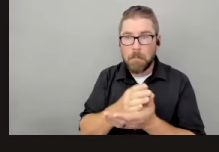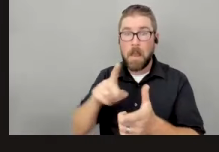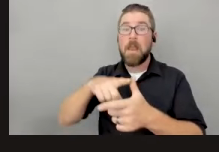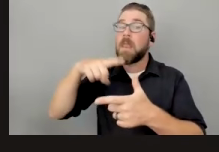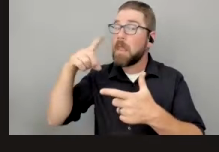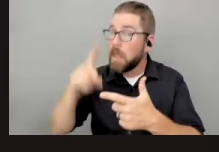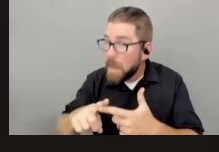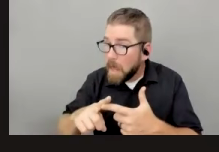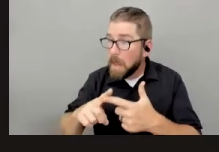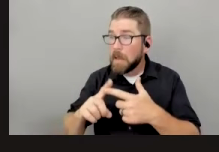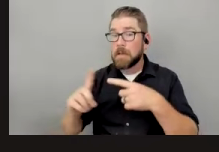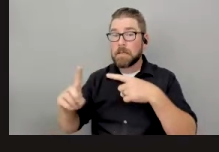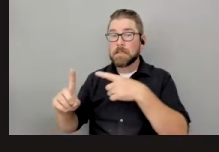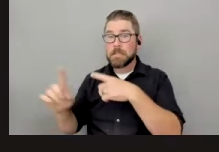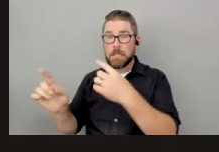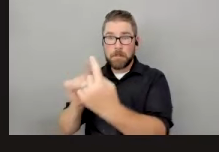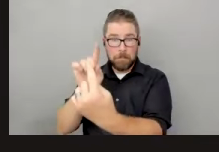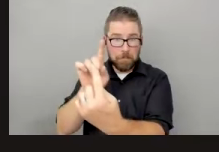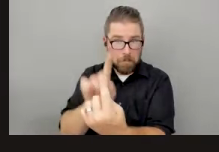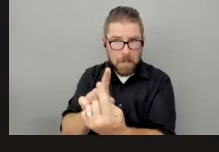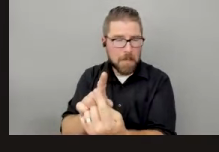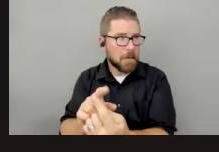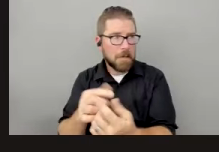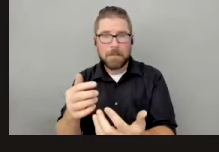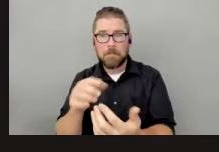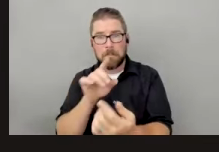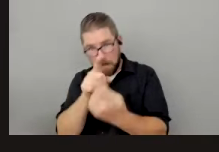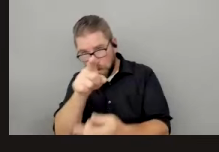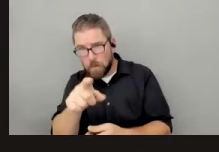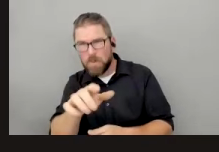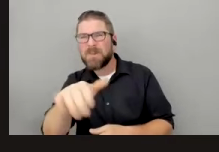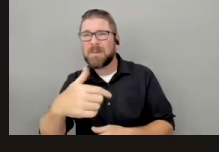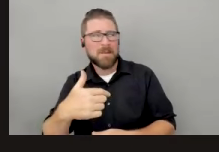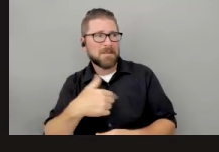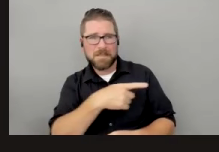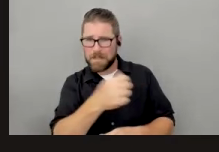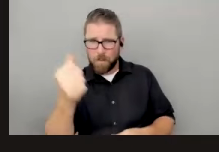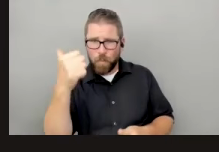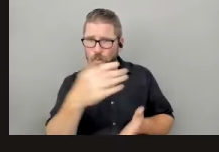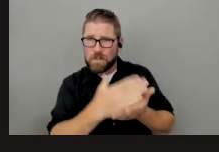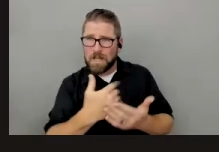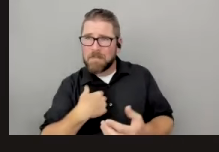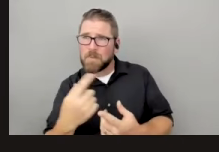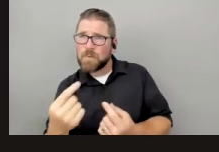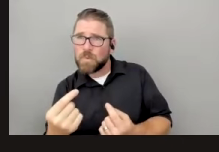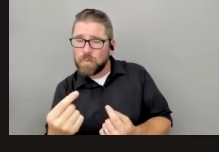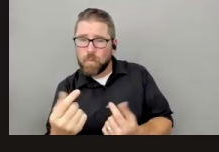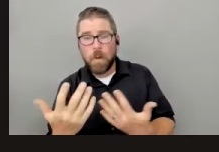Then yes, it's that having that conversation between you and employee B too. Report it. You should report it to